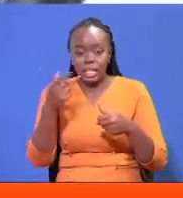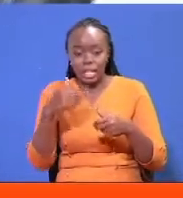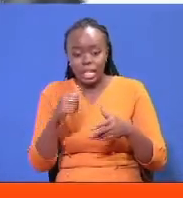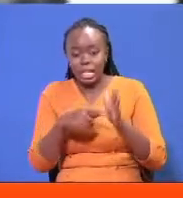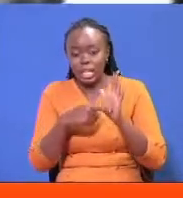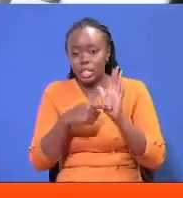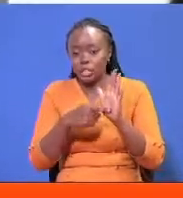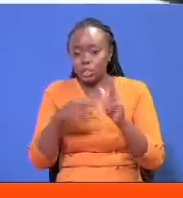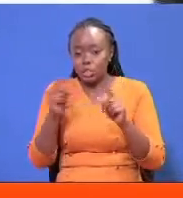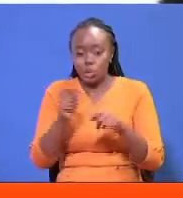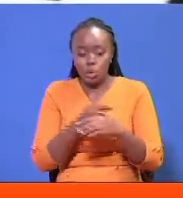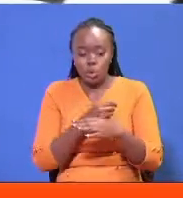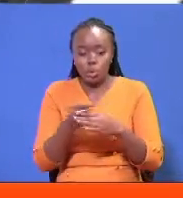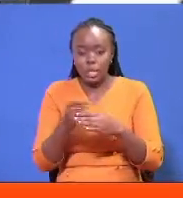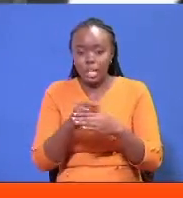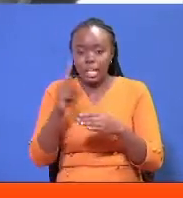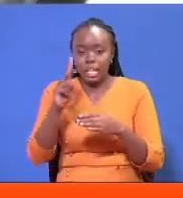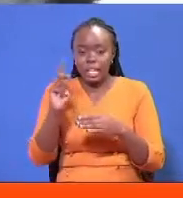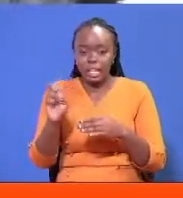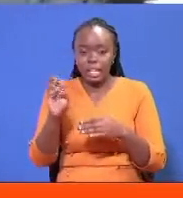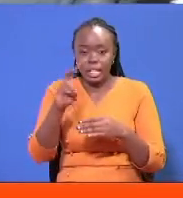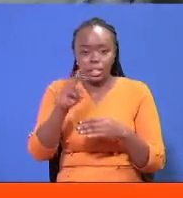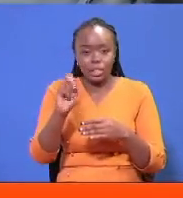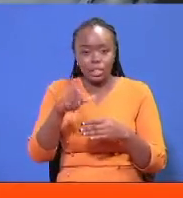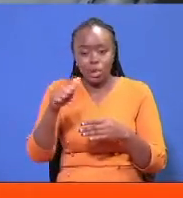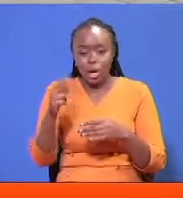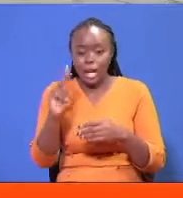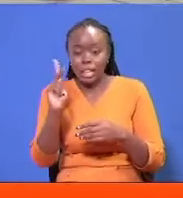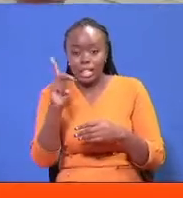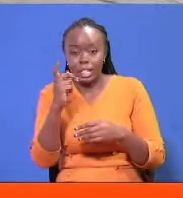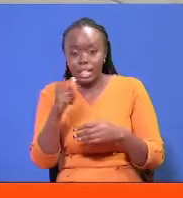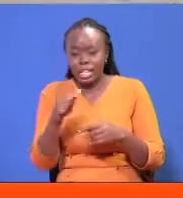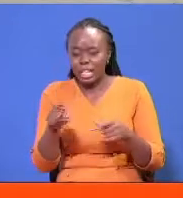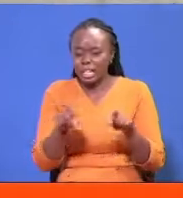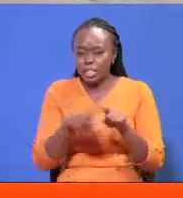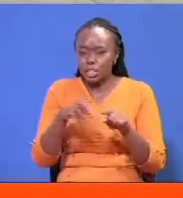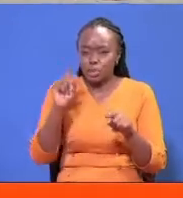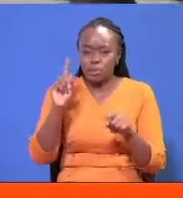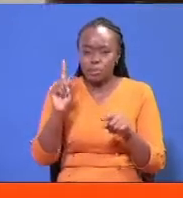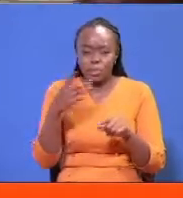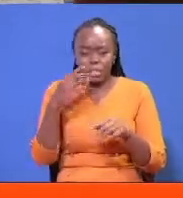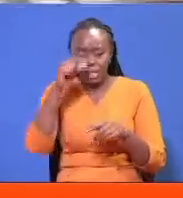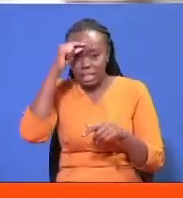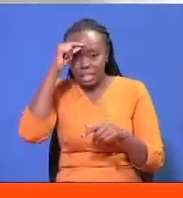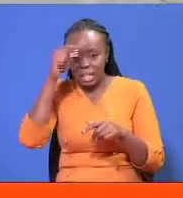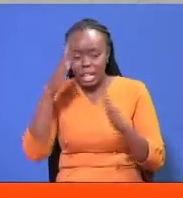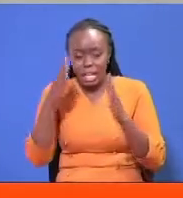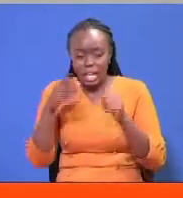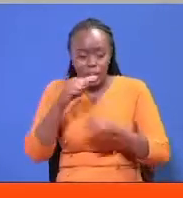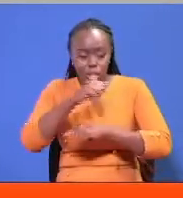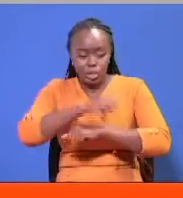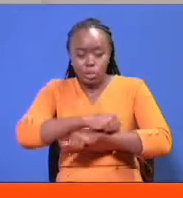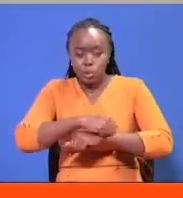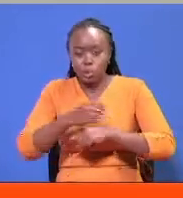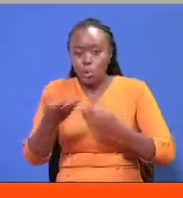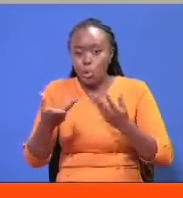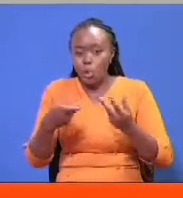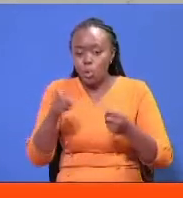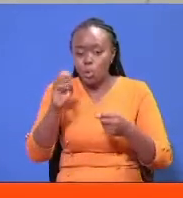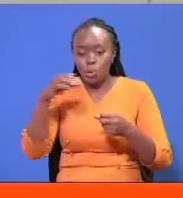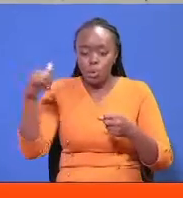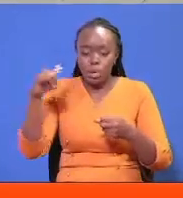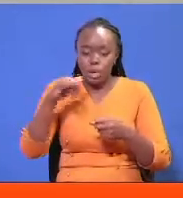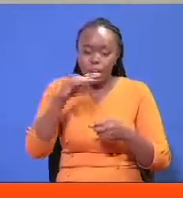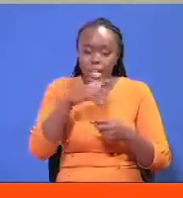training schools such as Kendron, Kenya. And it becomes the first ever government aviation authority approved unmanned aircraft system